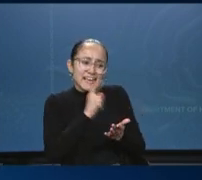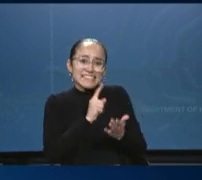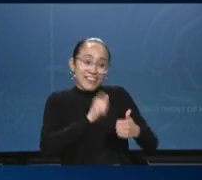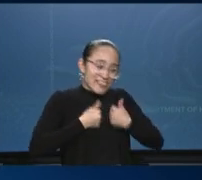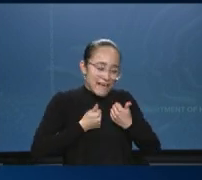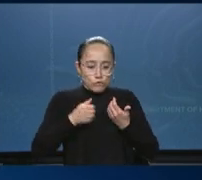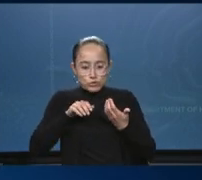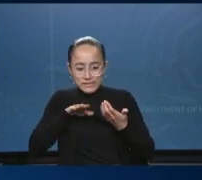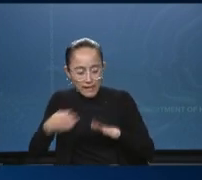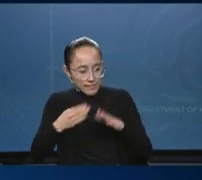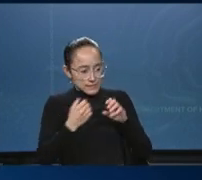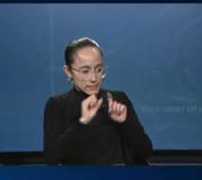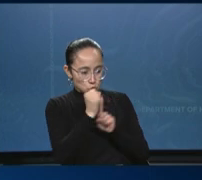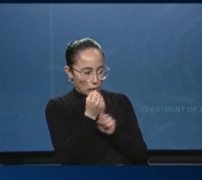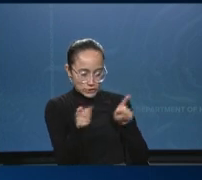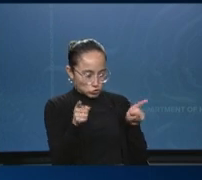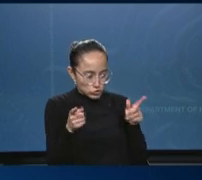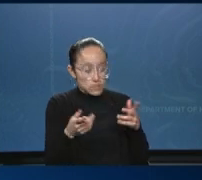there's